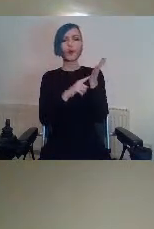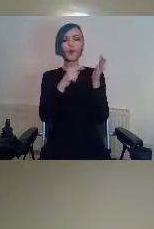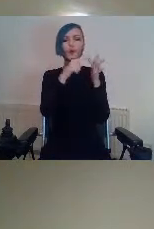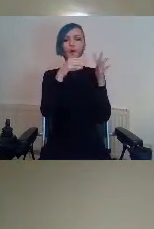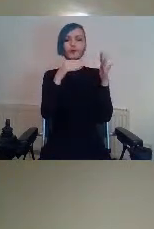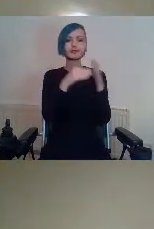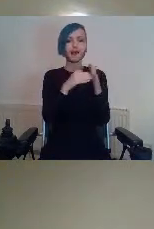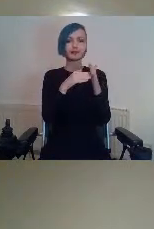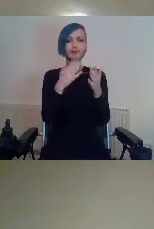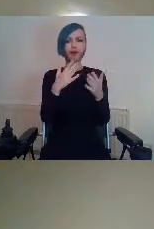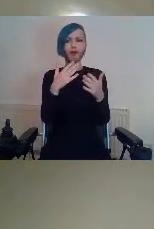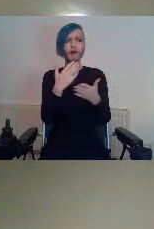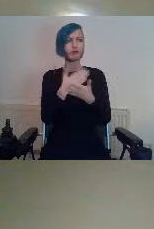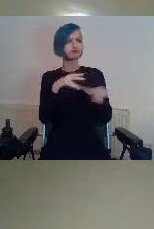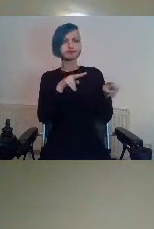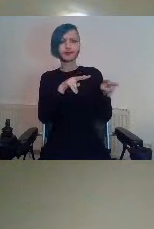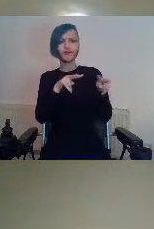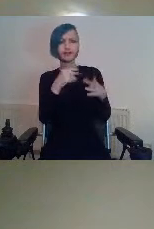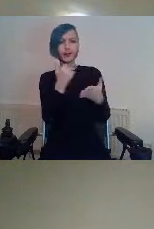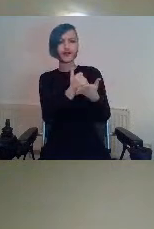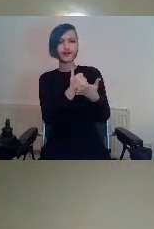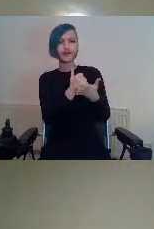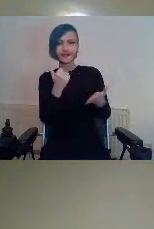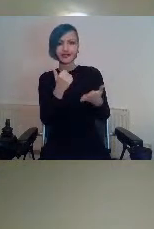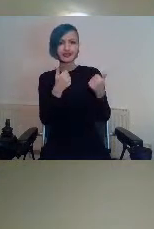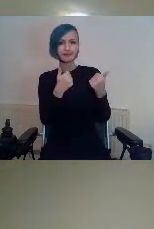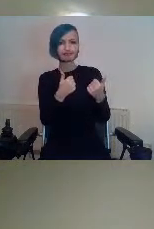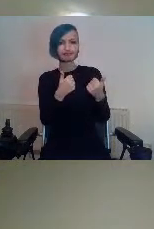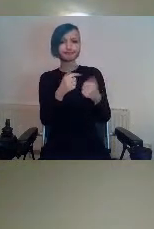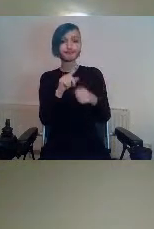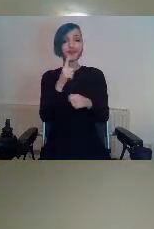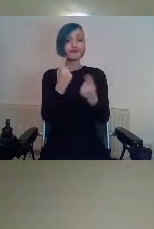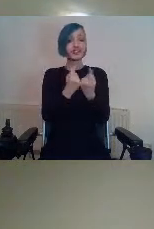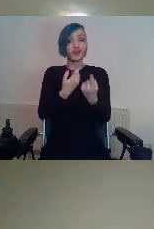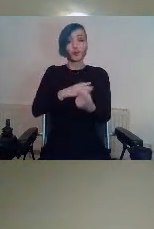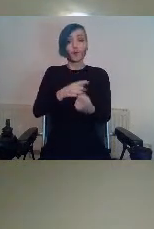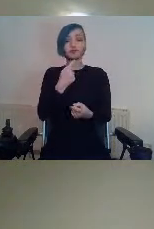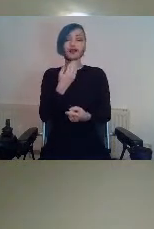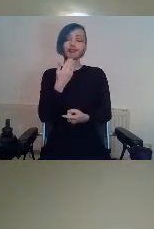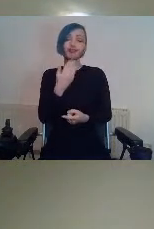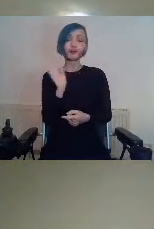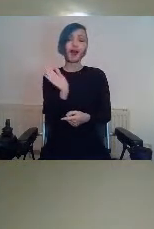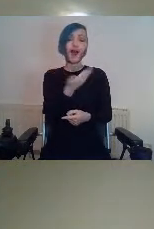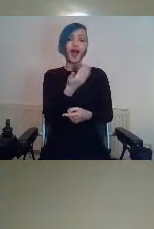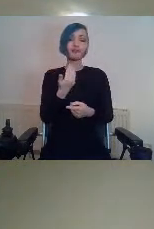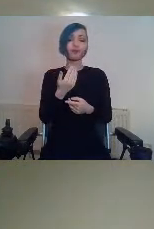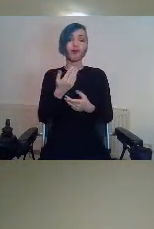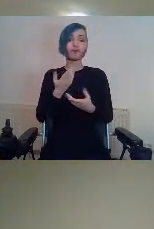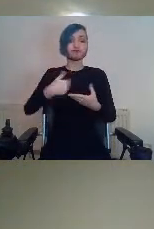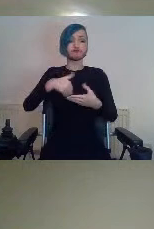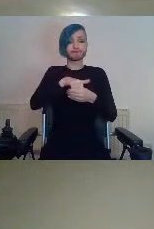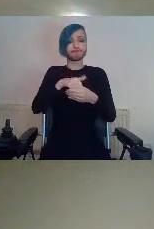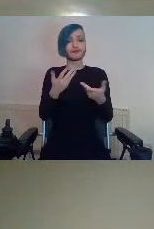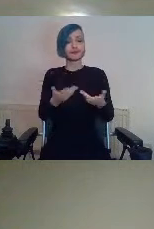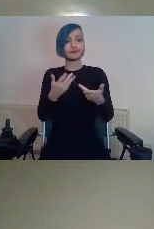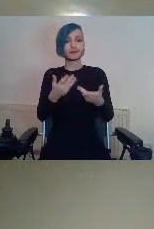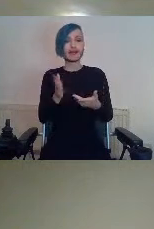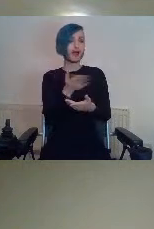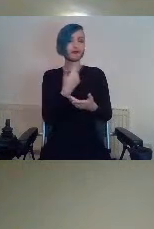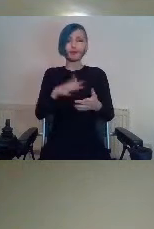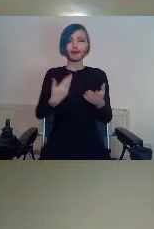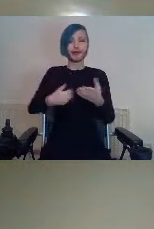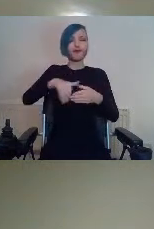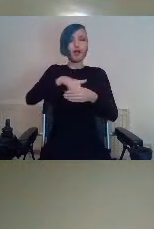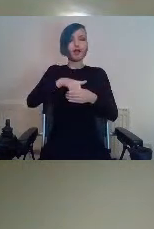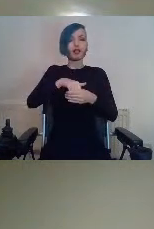amazing, amazing video? So first of all, I want to thank everyone here for joining and thank all of our partners that have made this happen. And this is